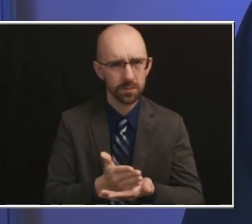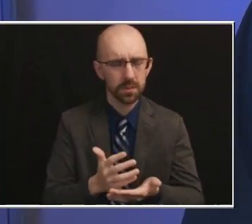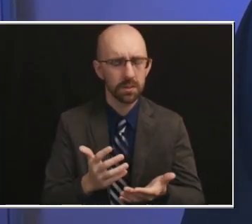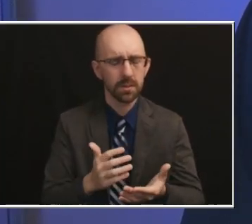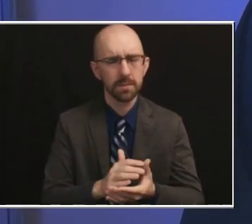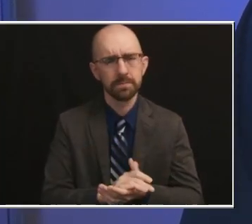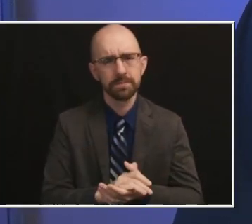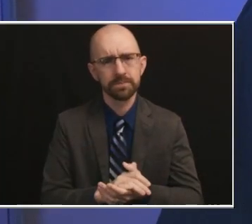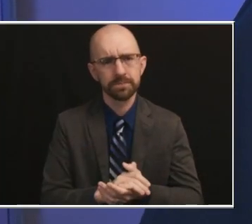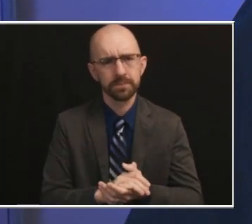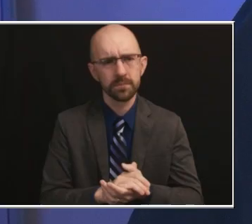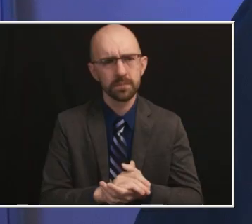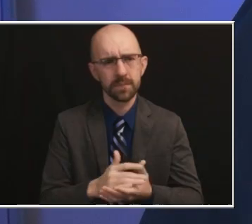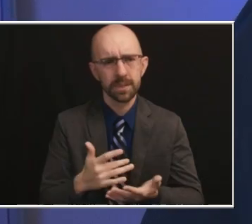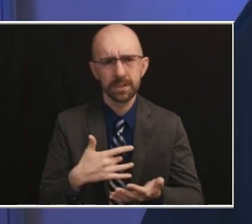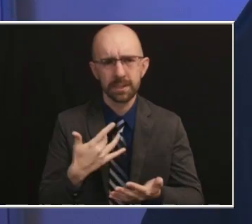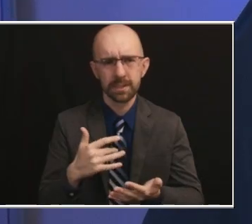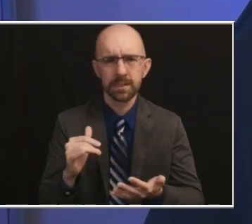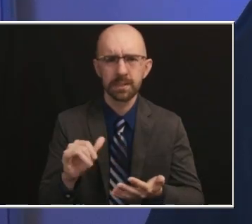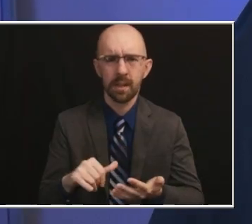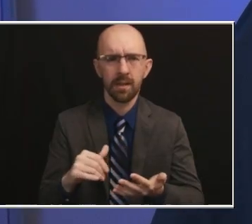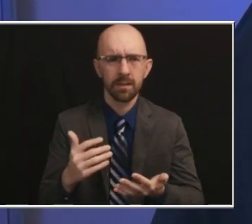In the sense, the